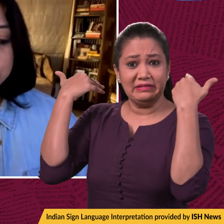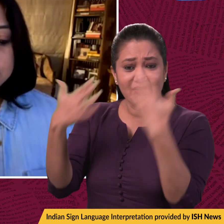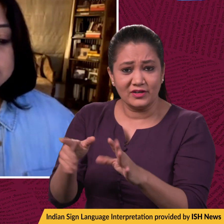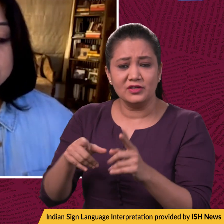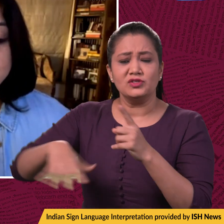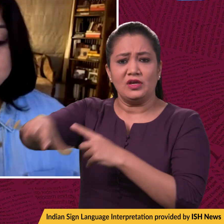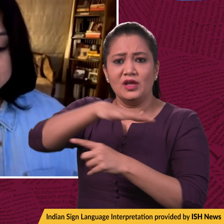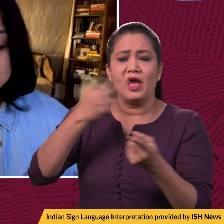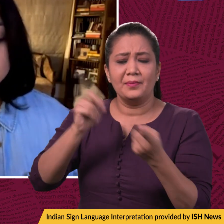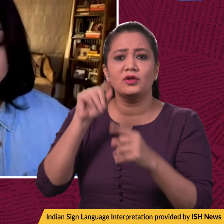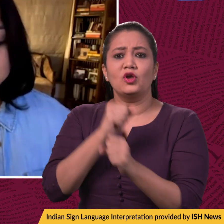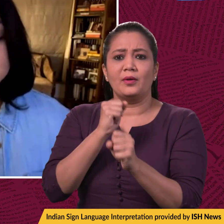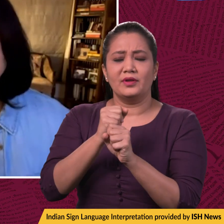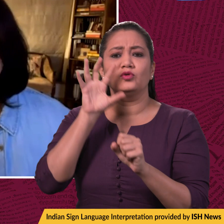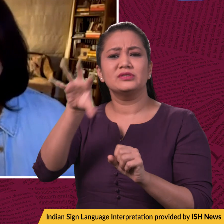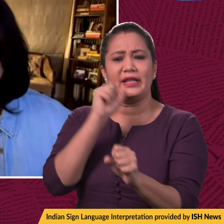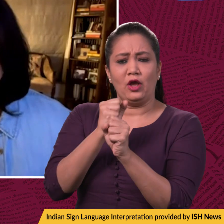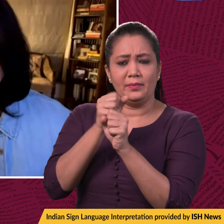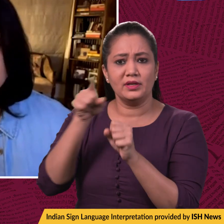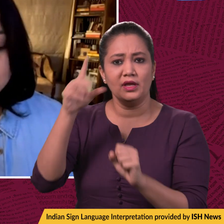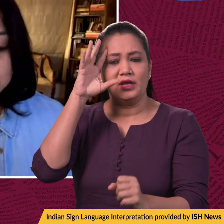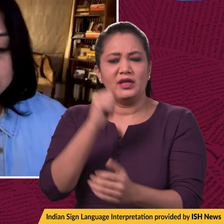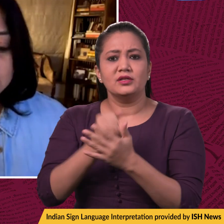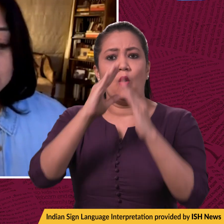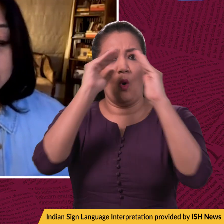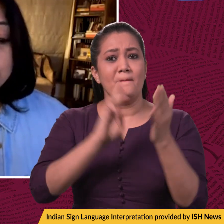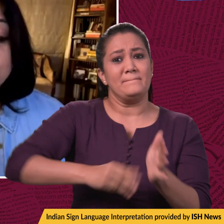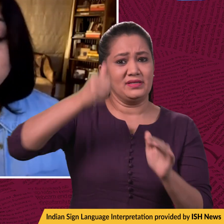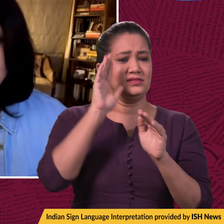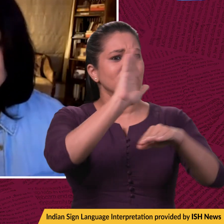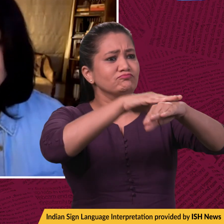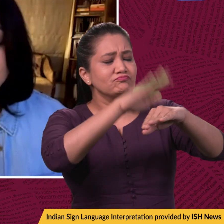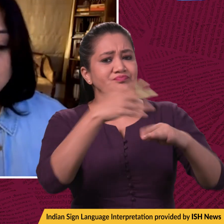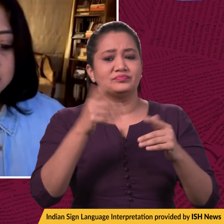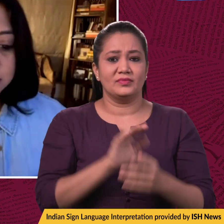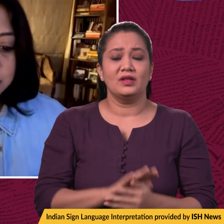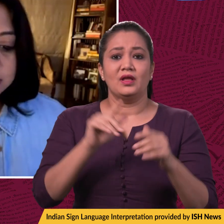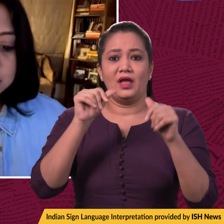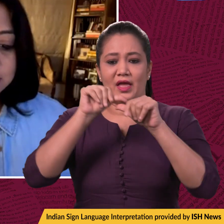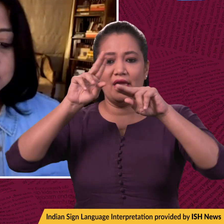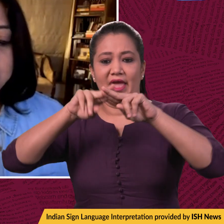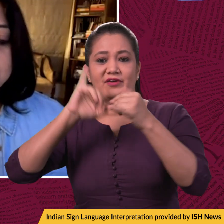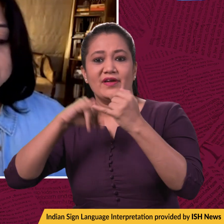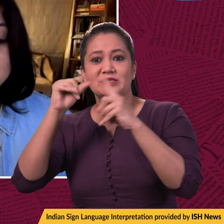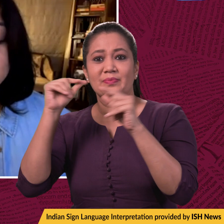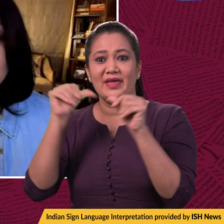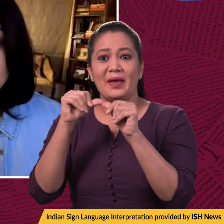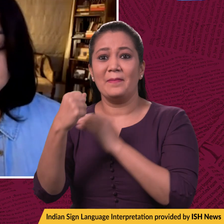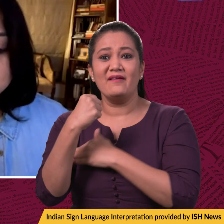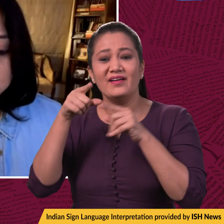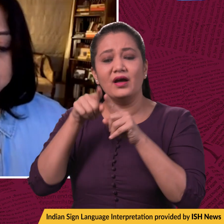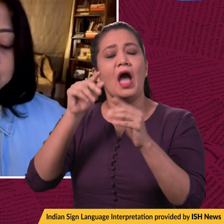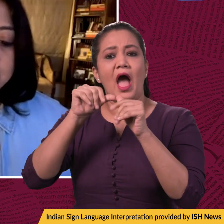Nagaland shootings, the state government, has decided to ask the Home Ministry now to repeal the Armed Forces Special Powers Act,